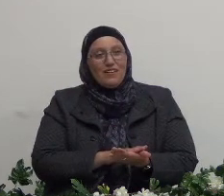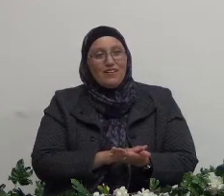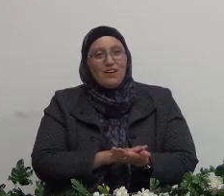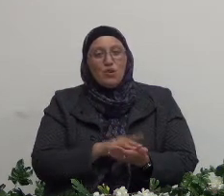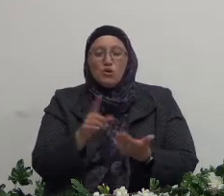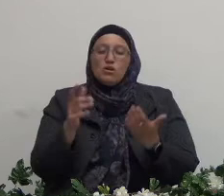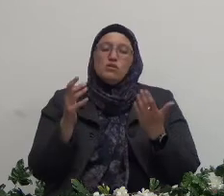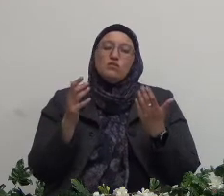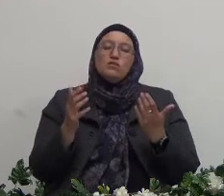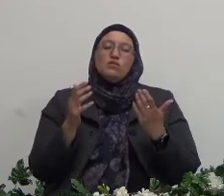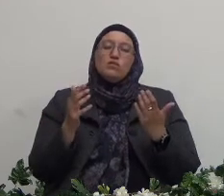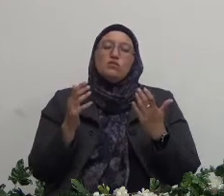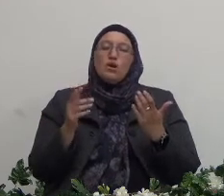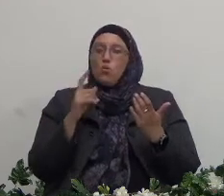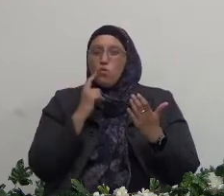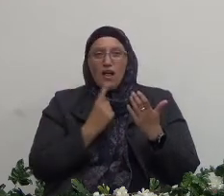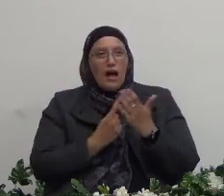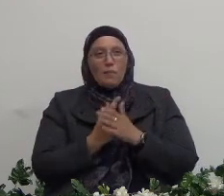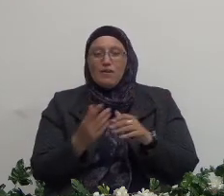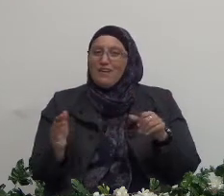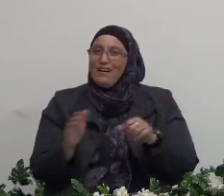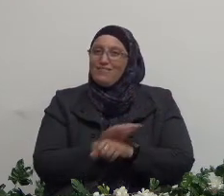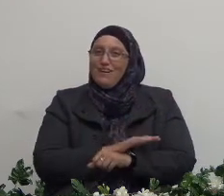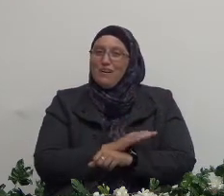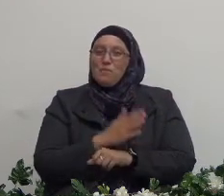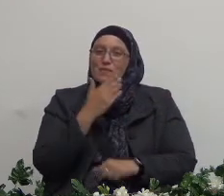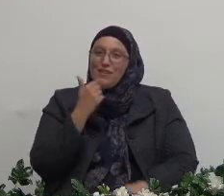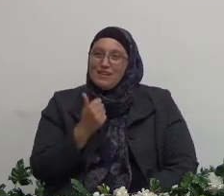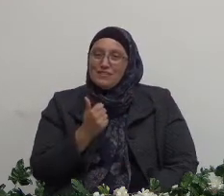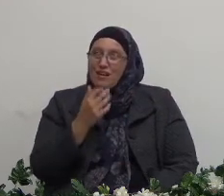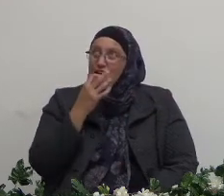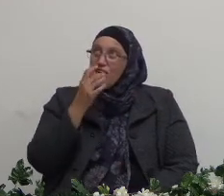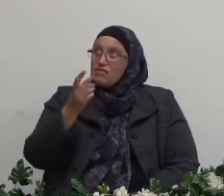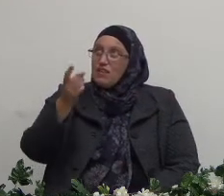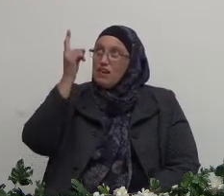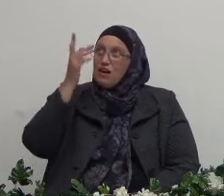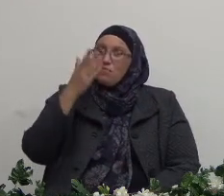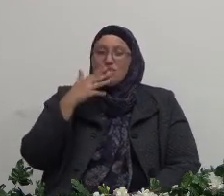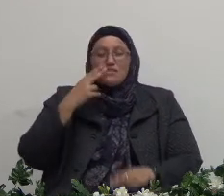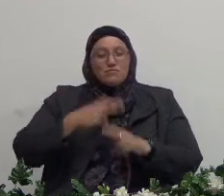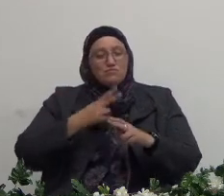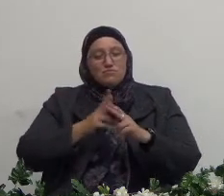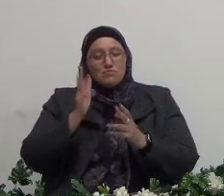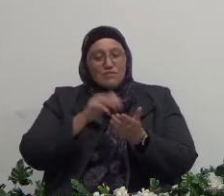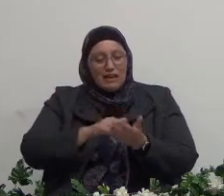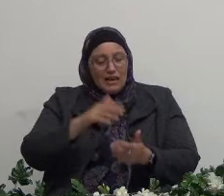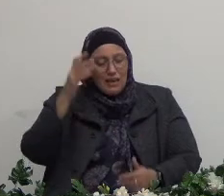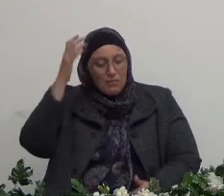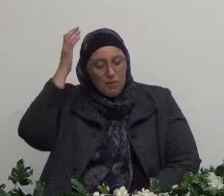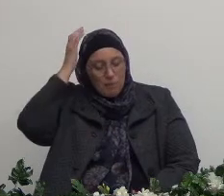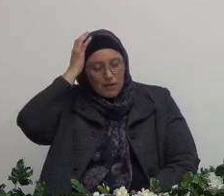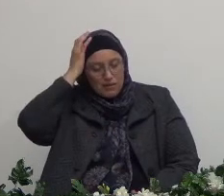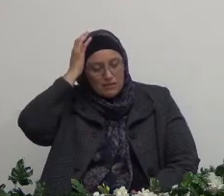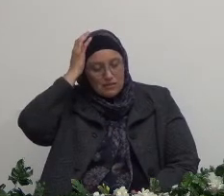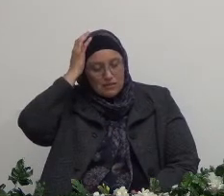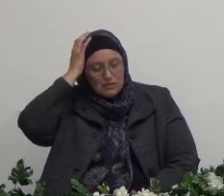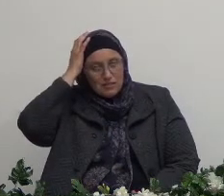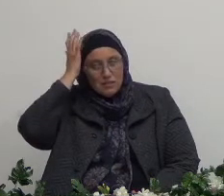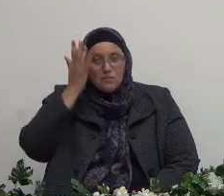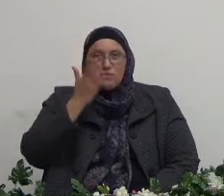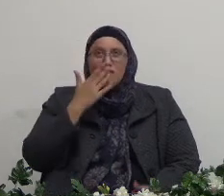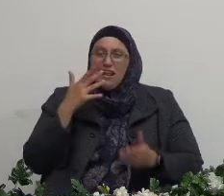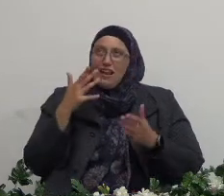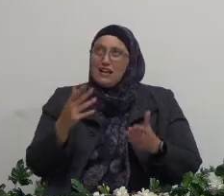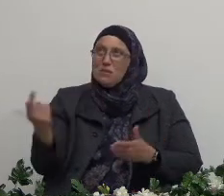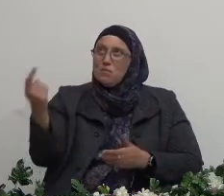fulfilled. We ask Allah Azza wa Jal to hasten the reappearance of our master Al-Hujjat ibn al-Hasan al-Mahdi. May we all